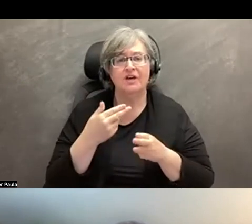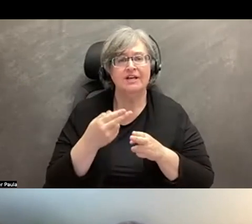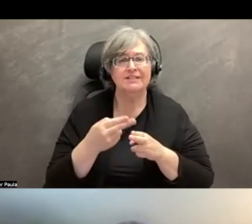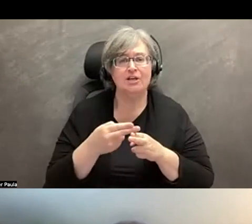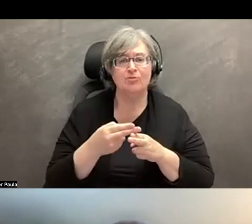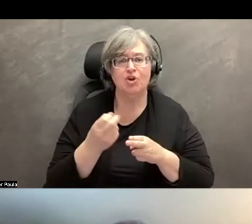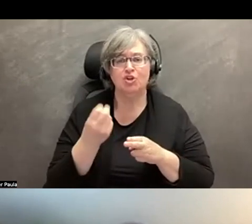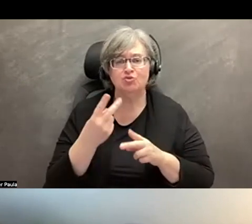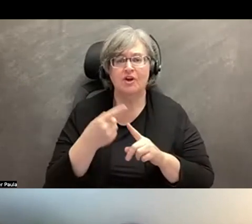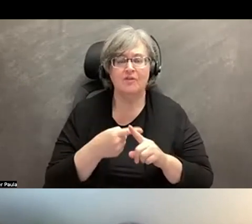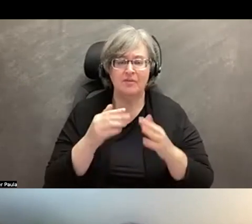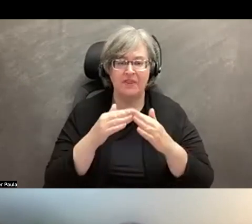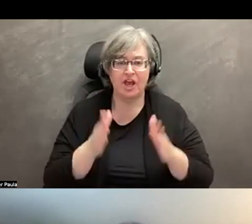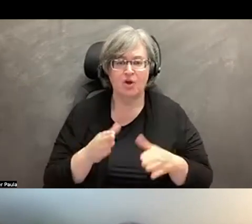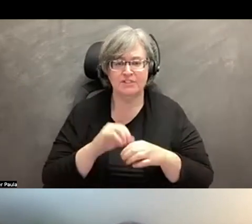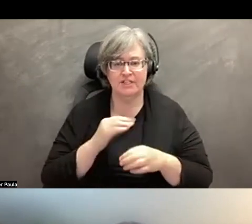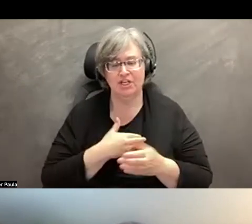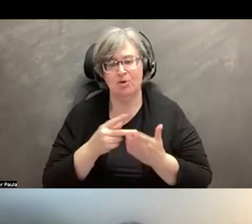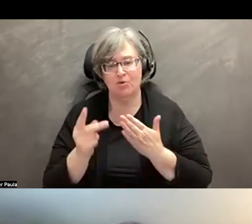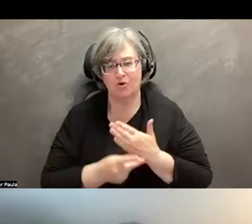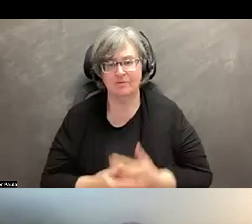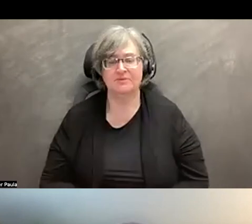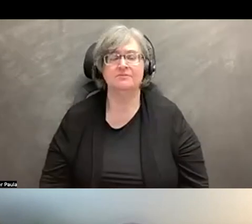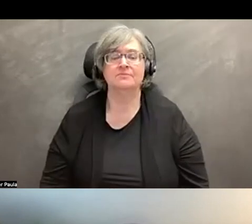12-month housing in our programs?